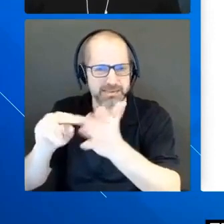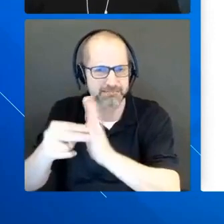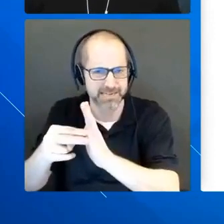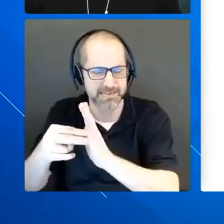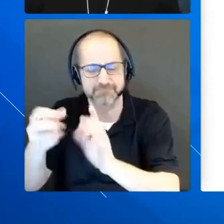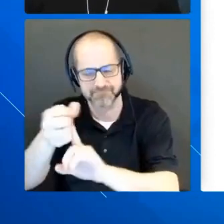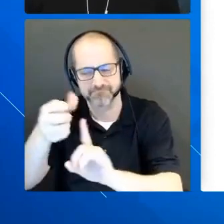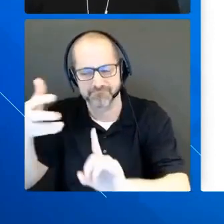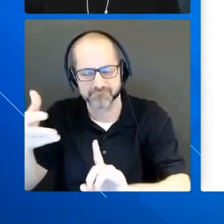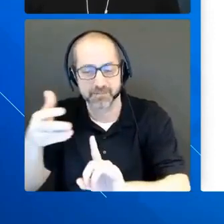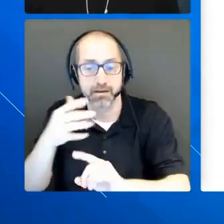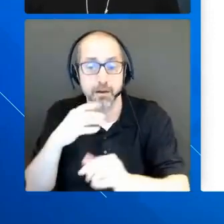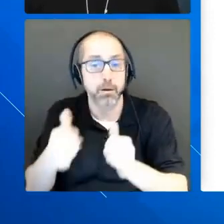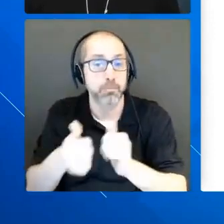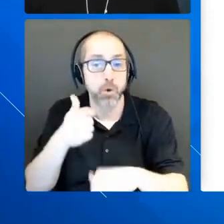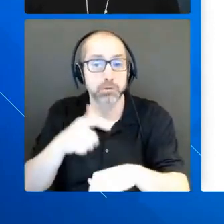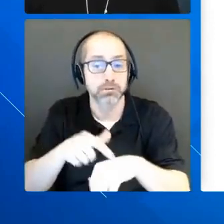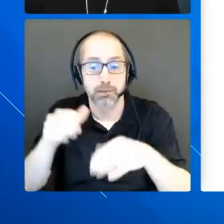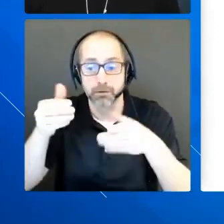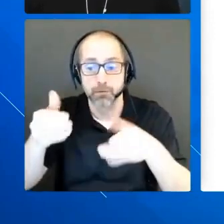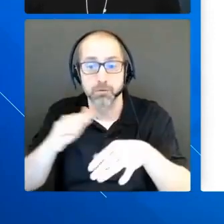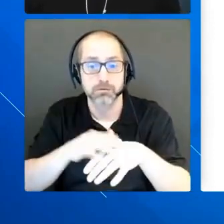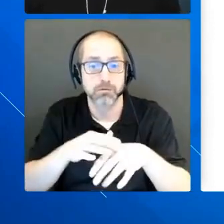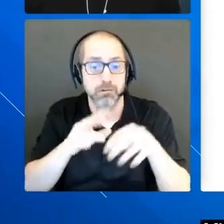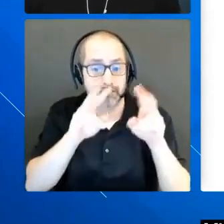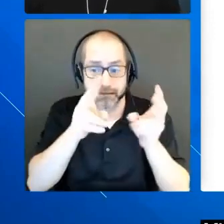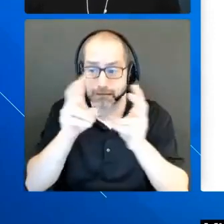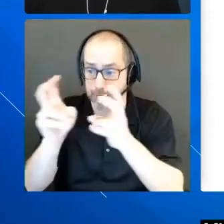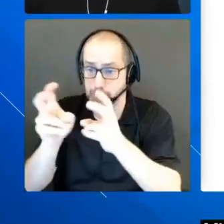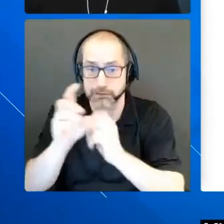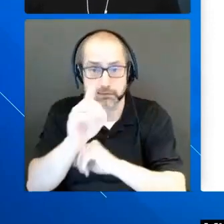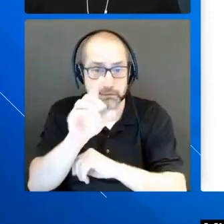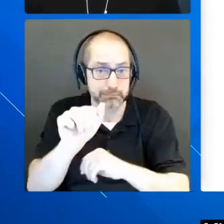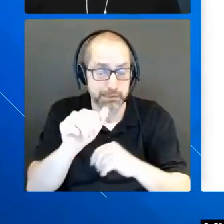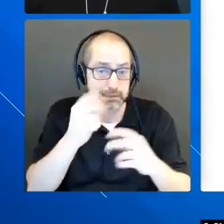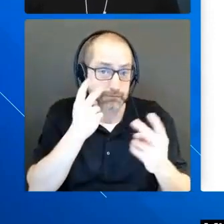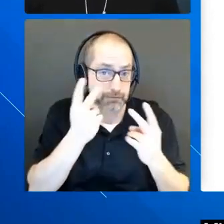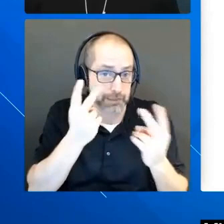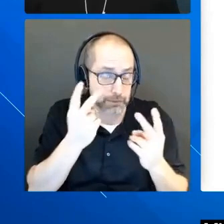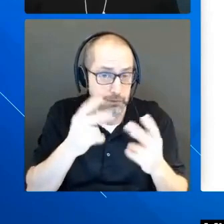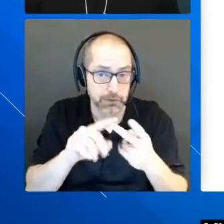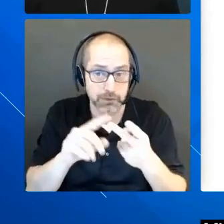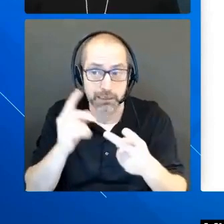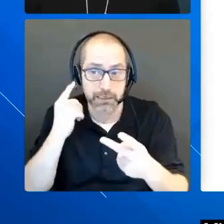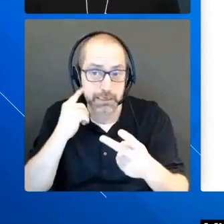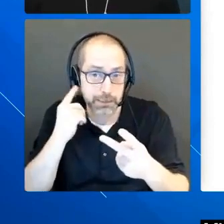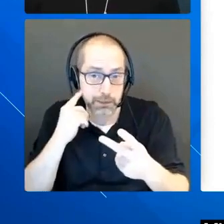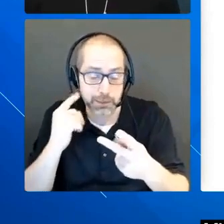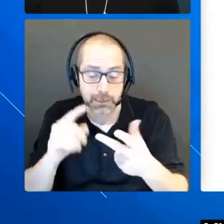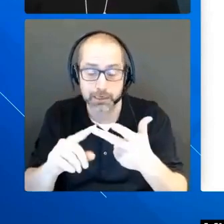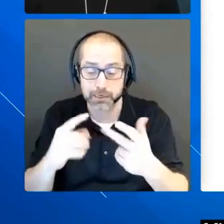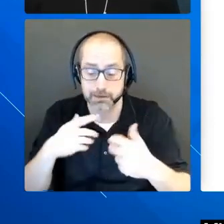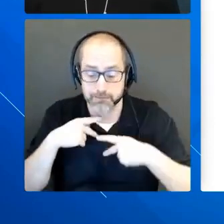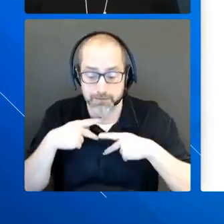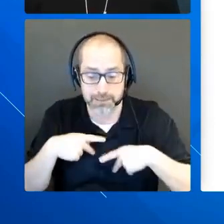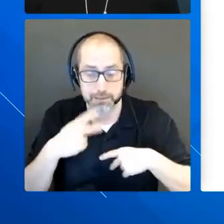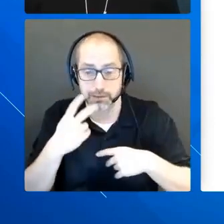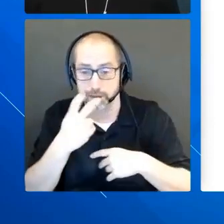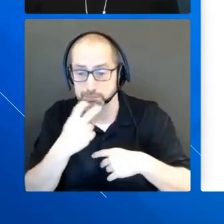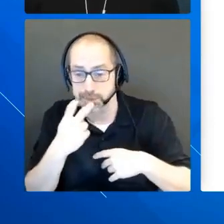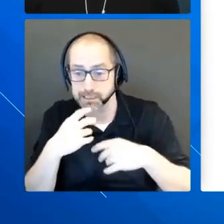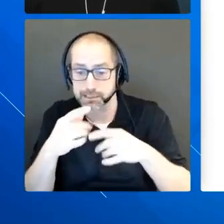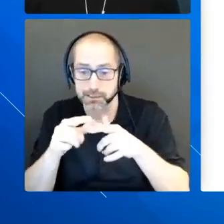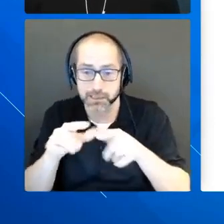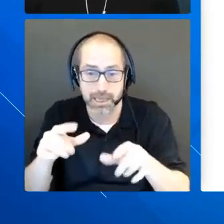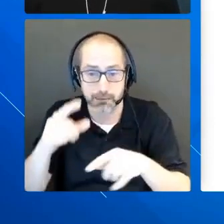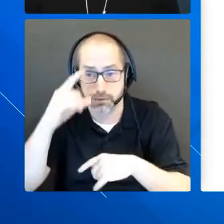spent exploring the different disability categories: visual, hearing, physical, speech, language, mental health,